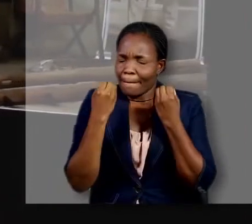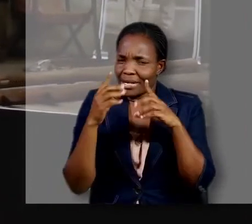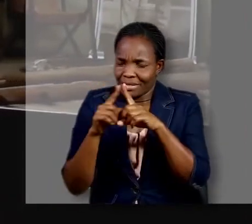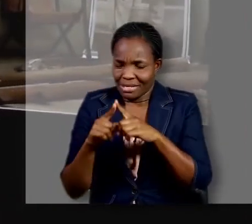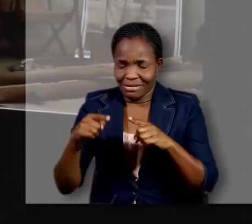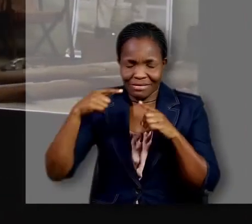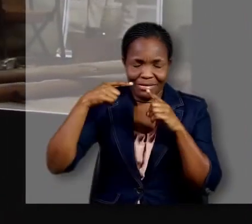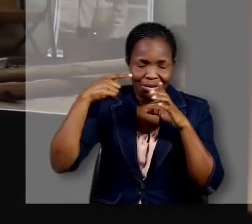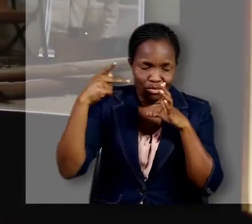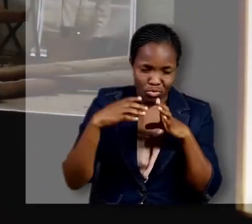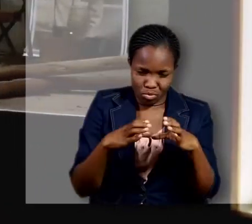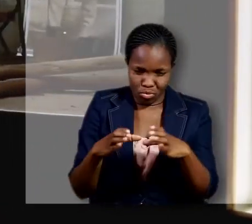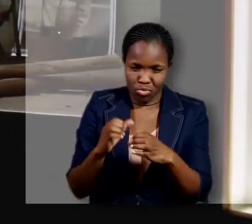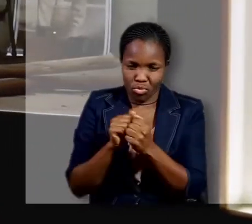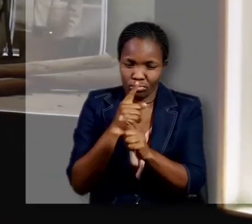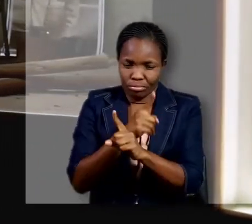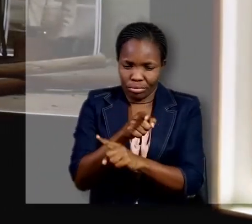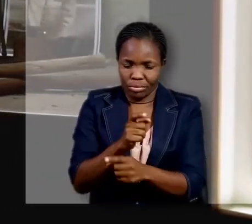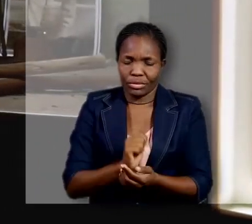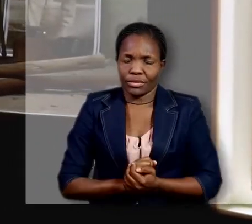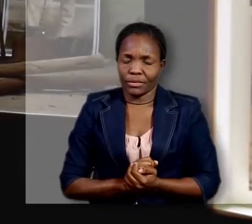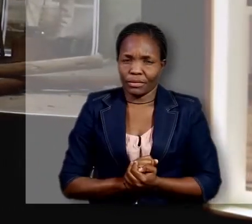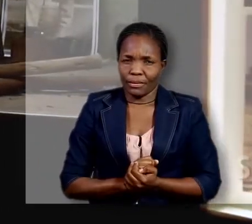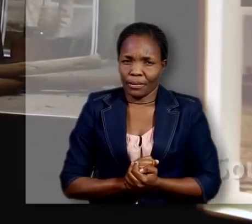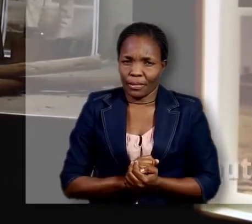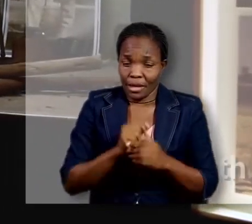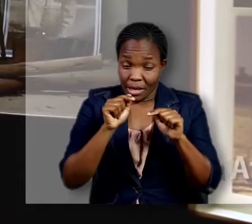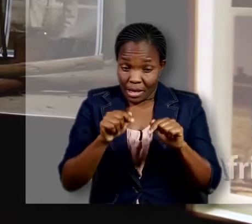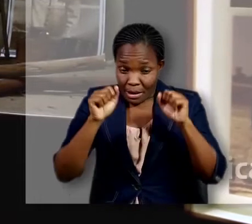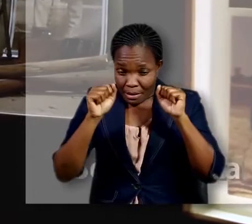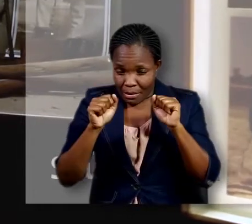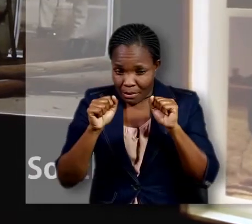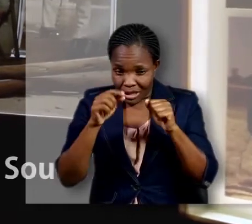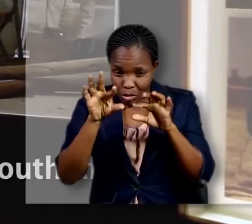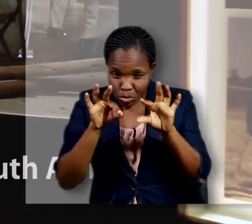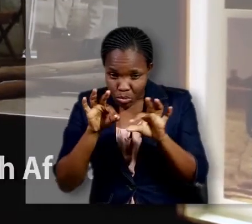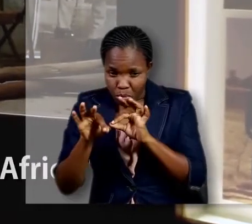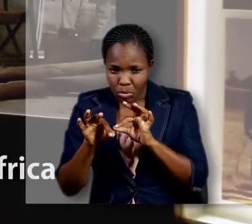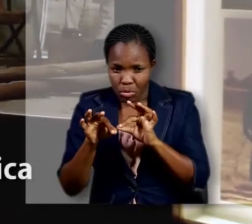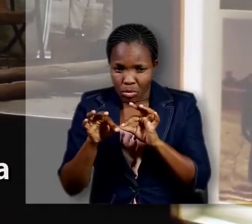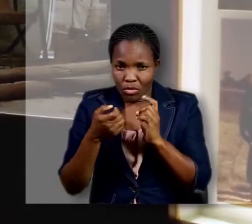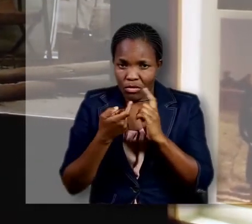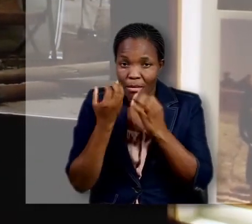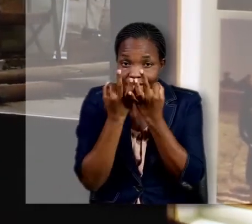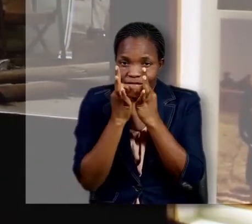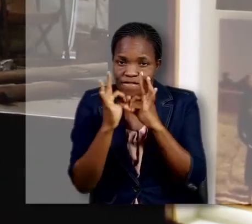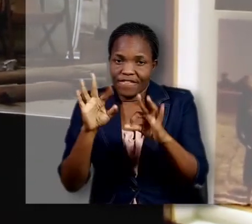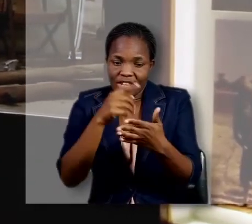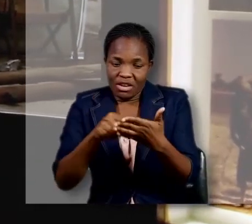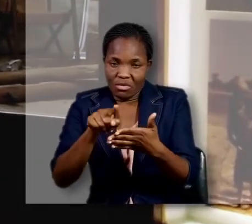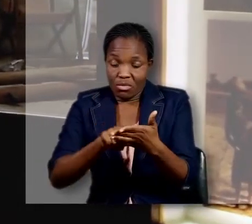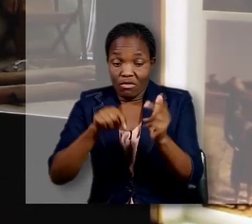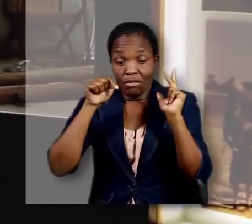These should be elected by a free vote of the citizens of the country, and there should be political parties which the